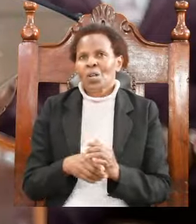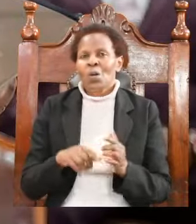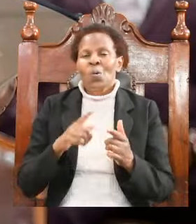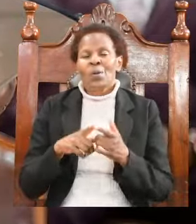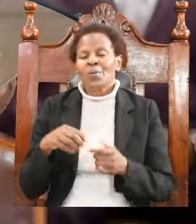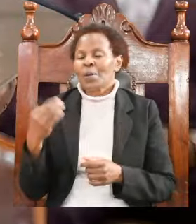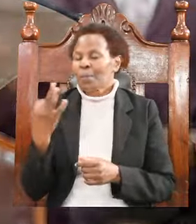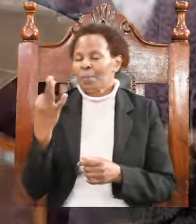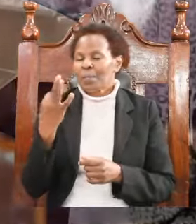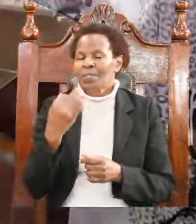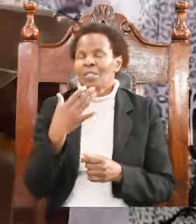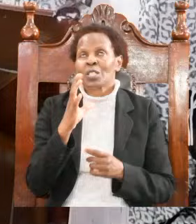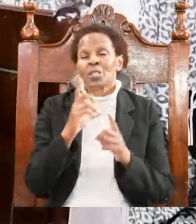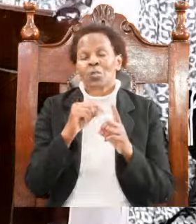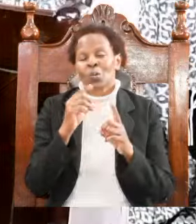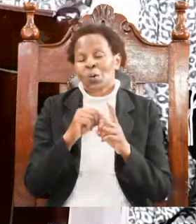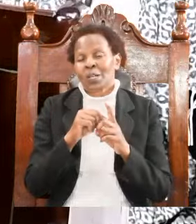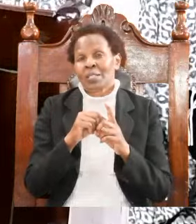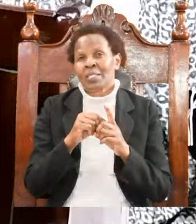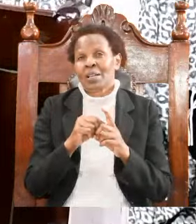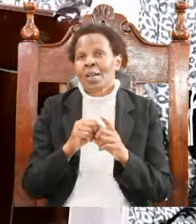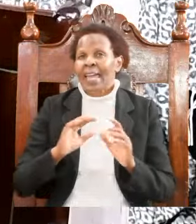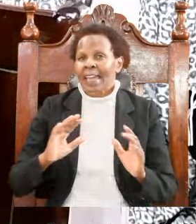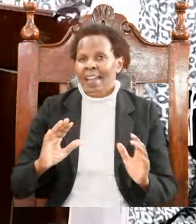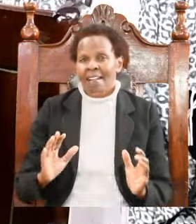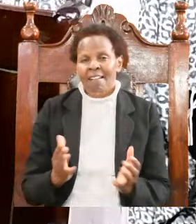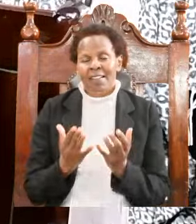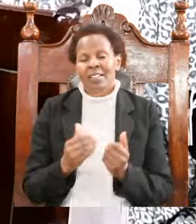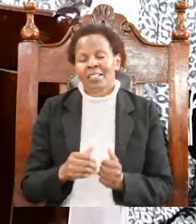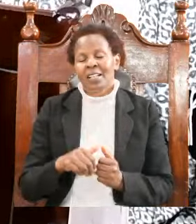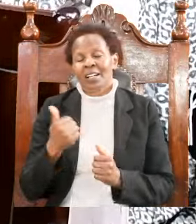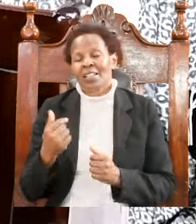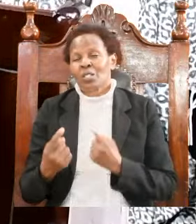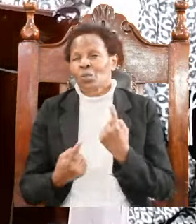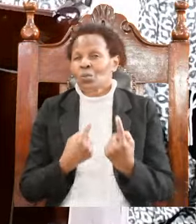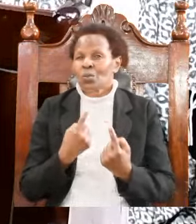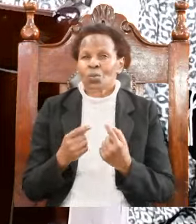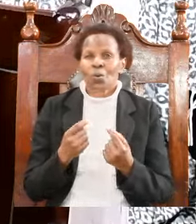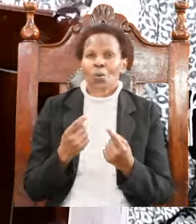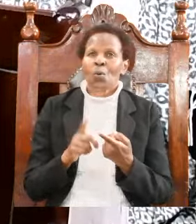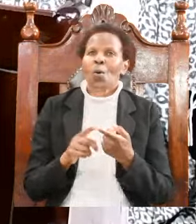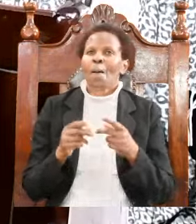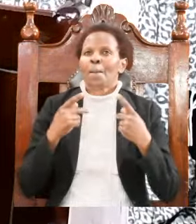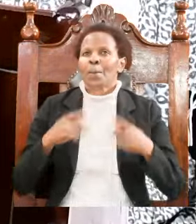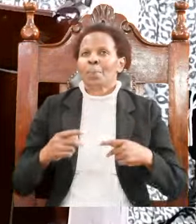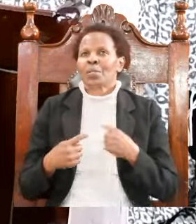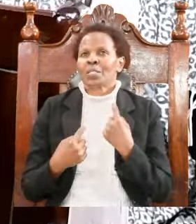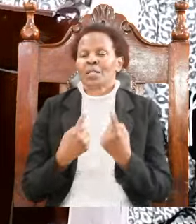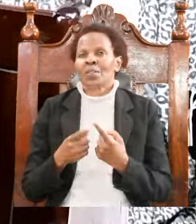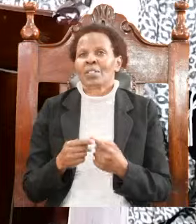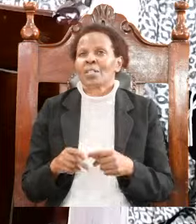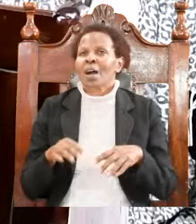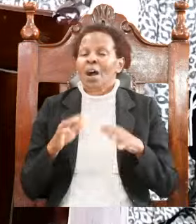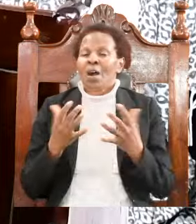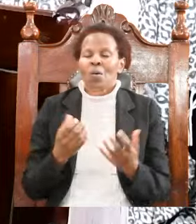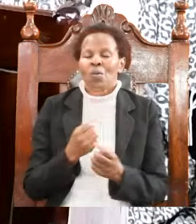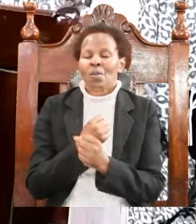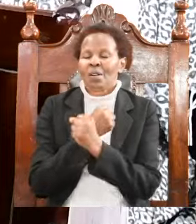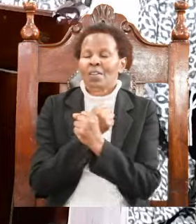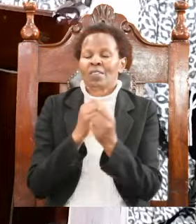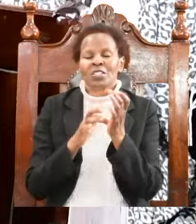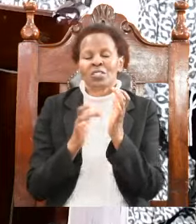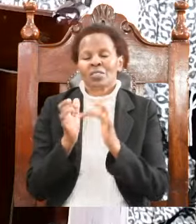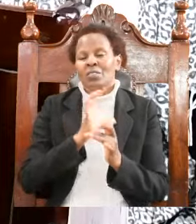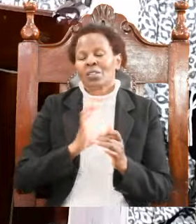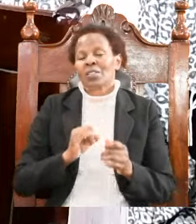preaching the word, we need to be encouragers. We need to be talking to people and telling them how loving Christ